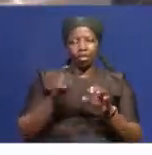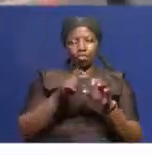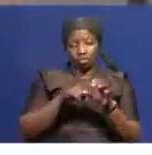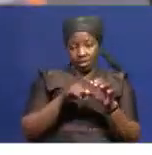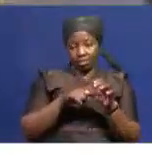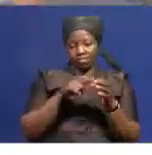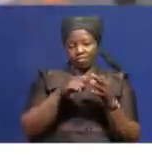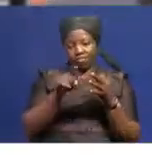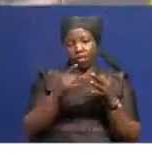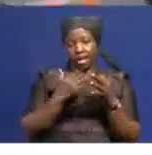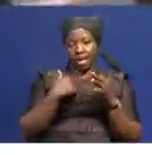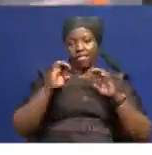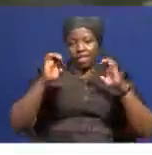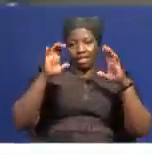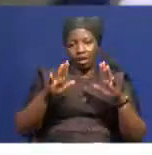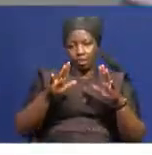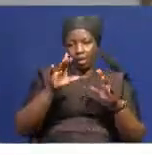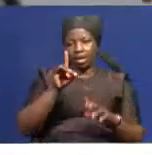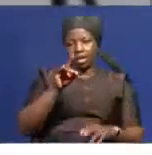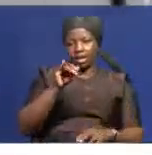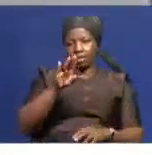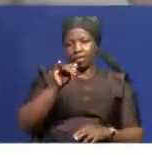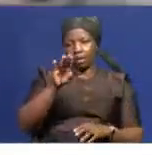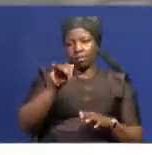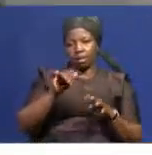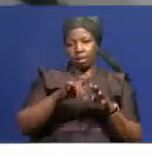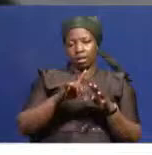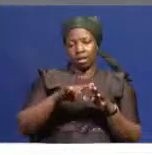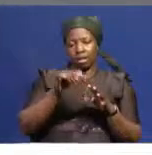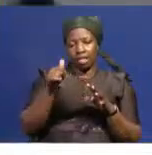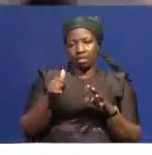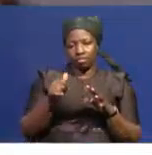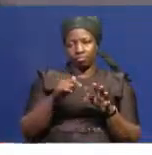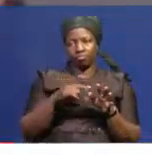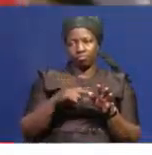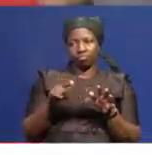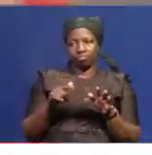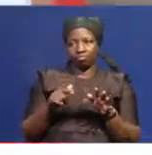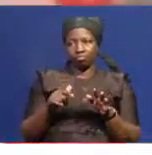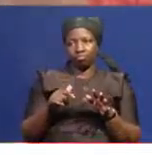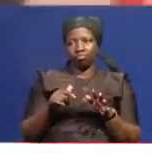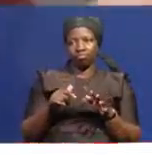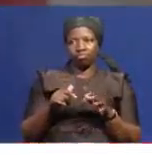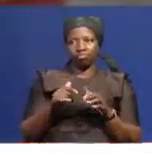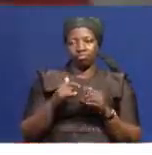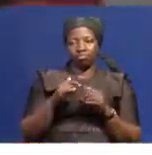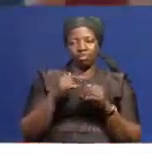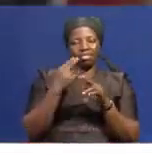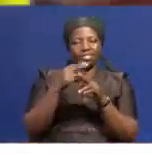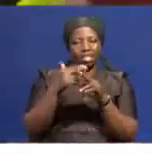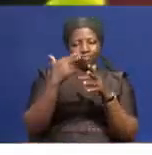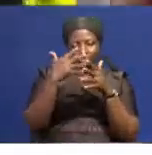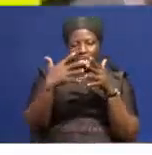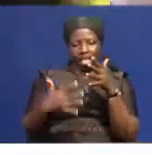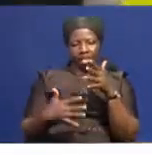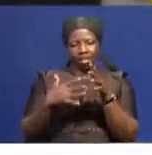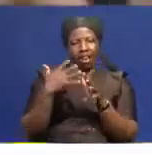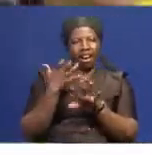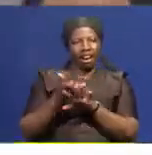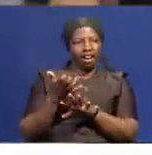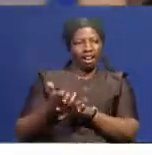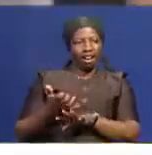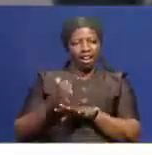the start line are Ethiopia's Genzebe Dibaba, Yebugul Melese, Mr. Ward Fikri, Azmera Gebru, Sise Igola,